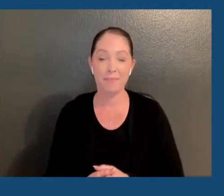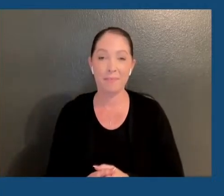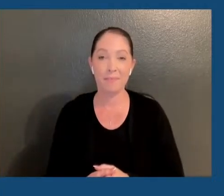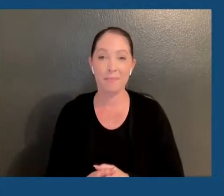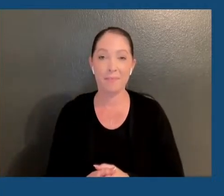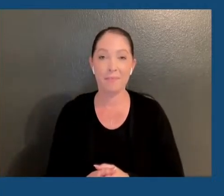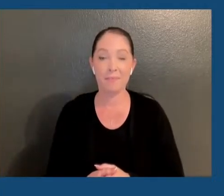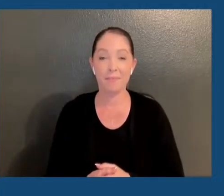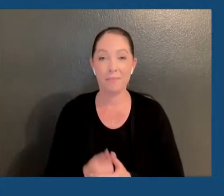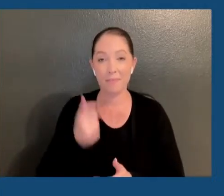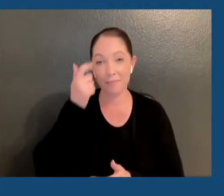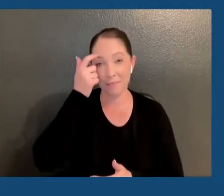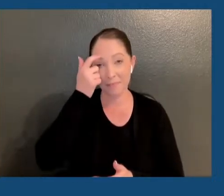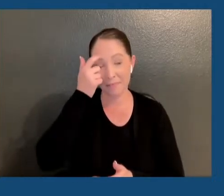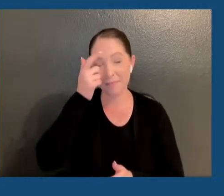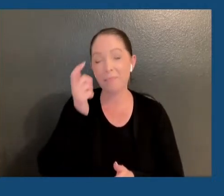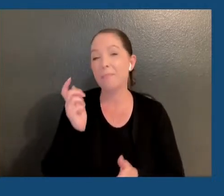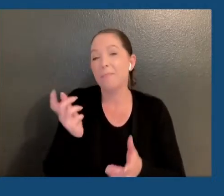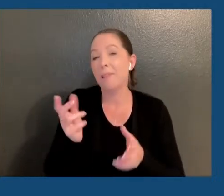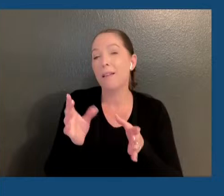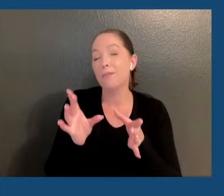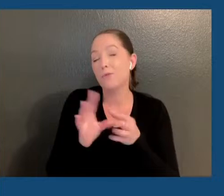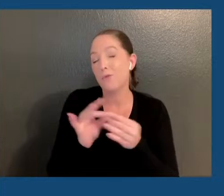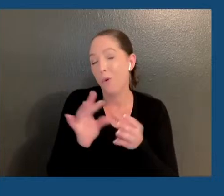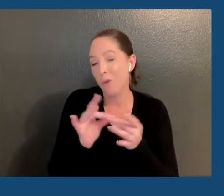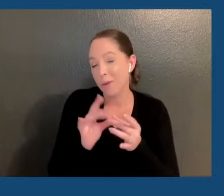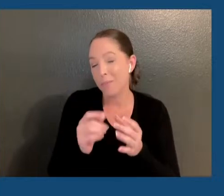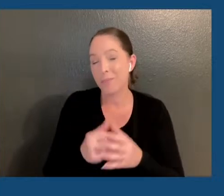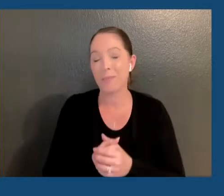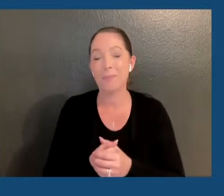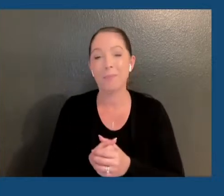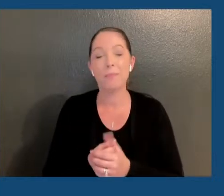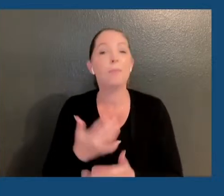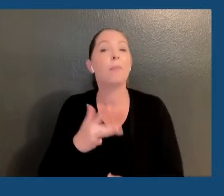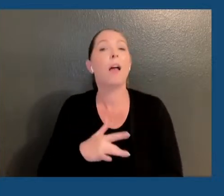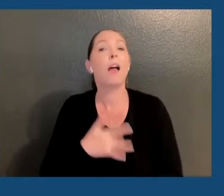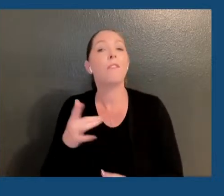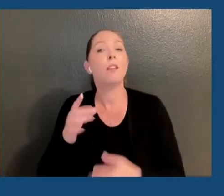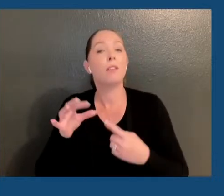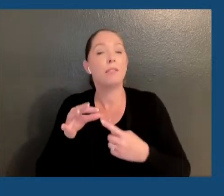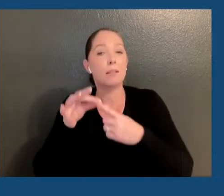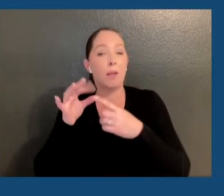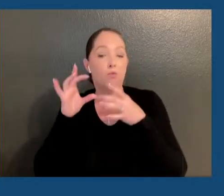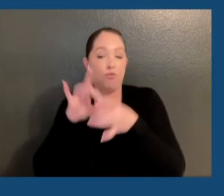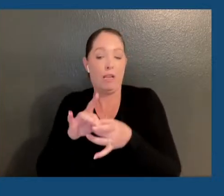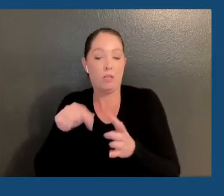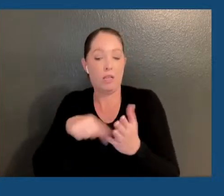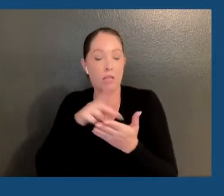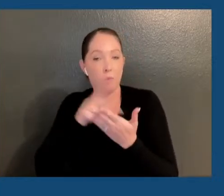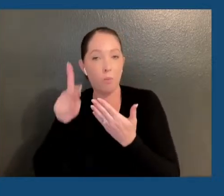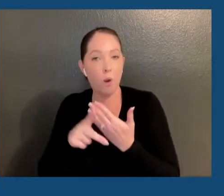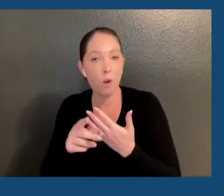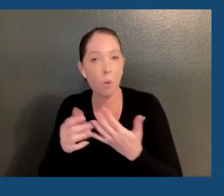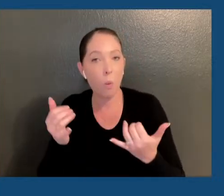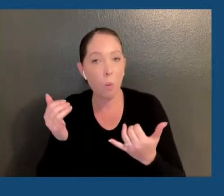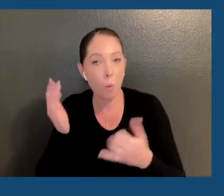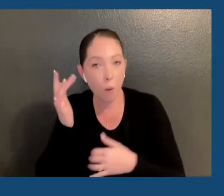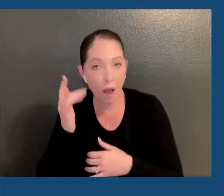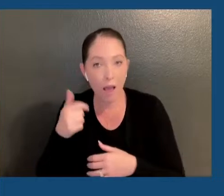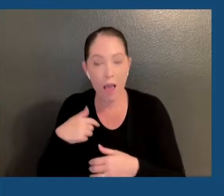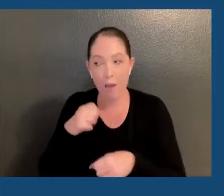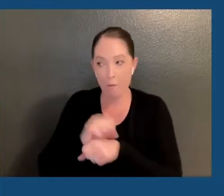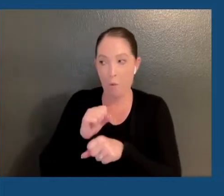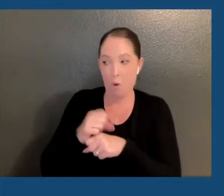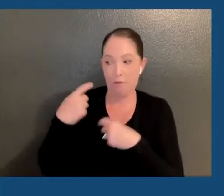Just want to share a small story that I feel special connection to this project because I have been working in the space of AI for the last 30